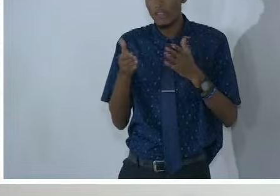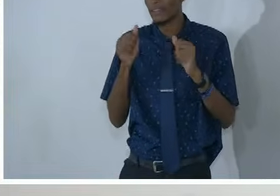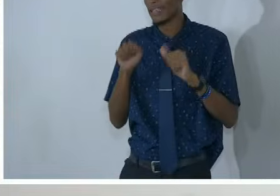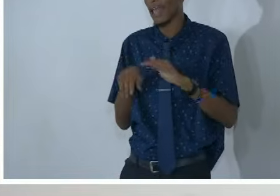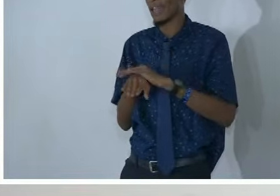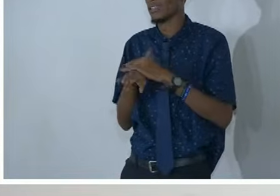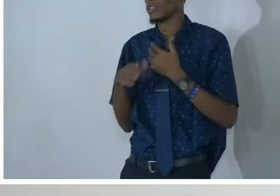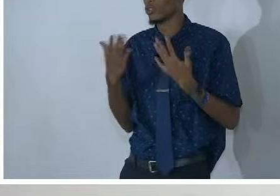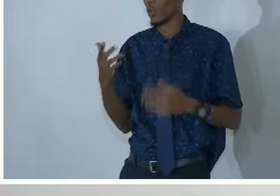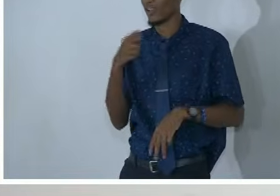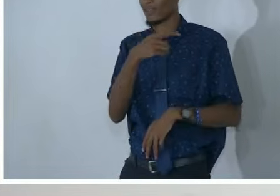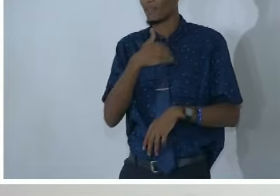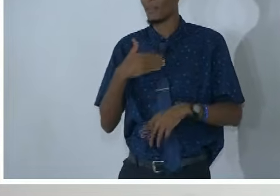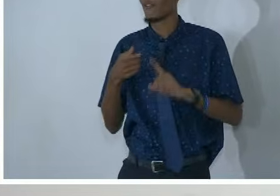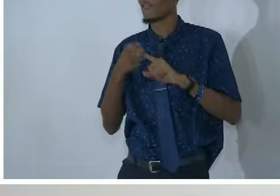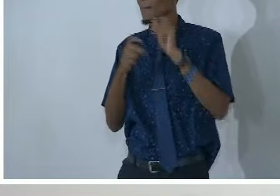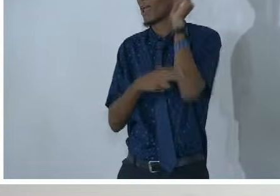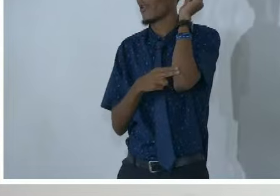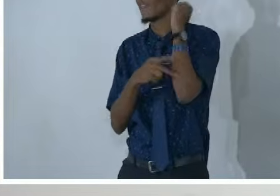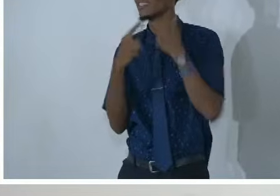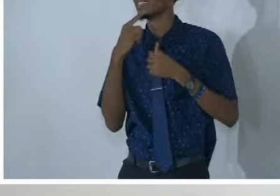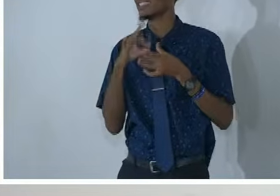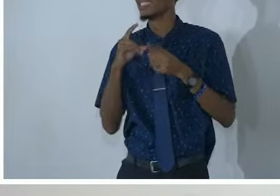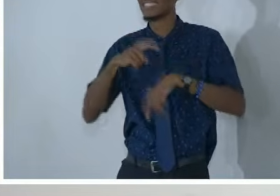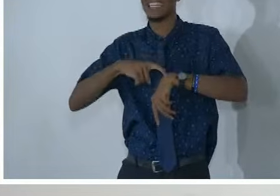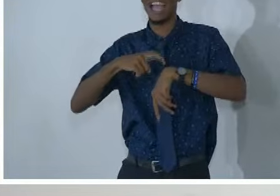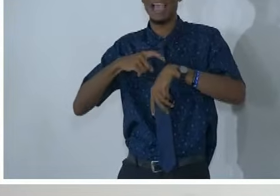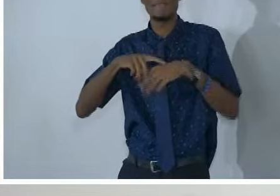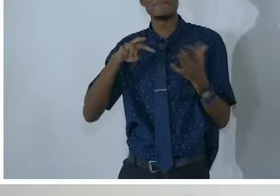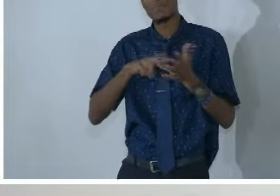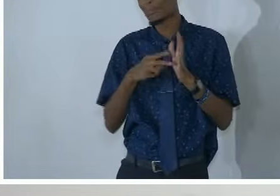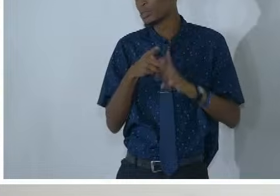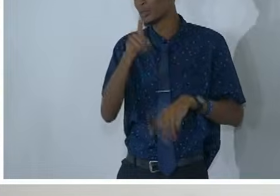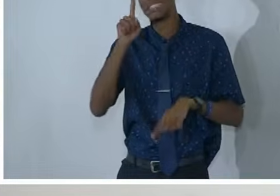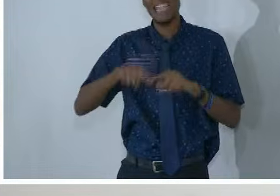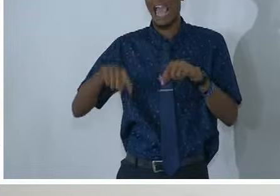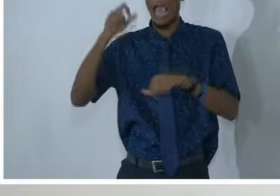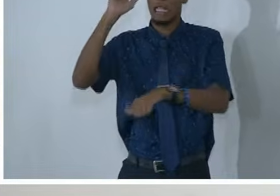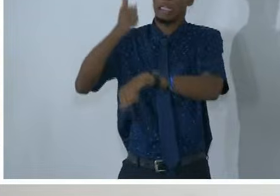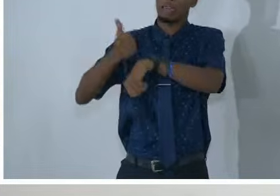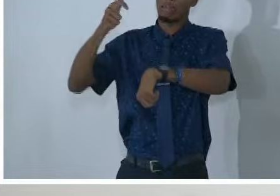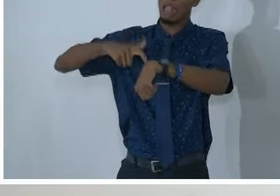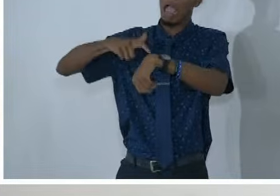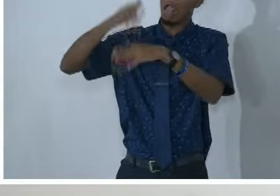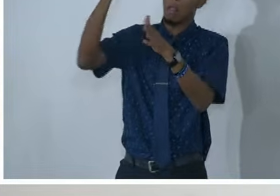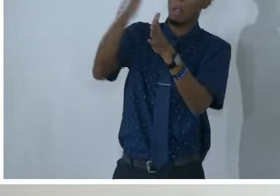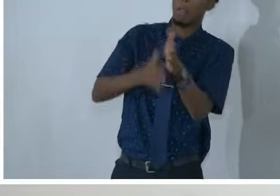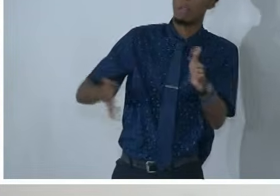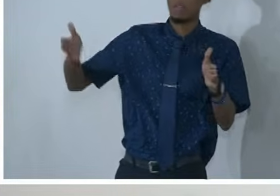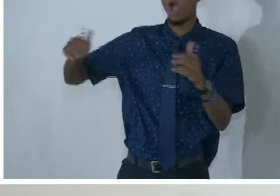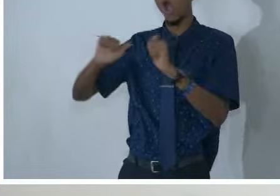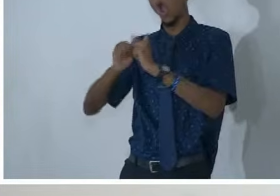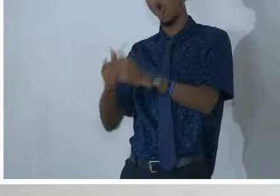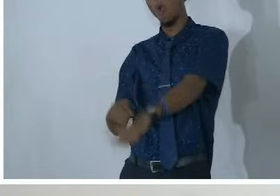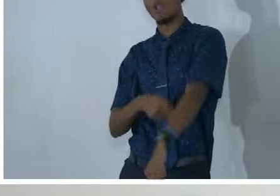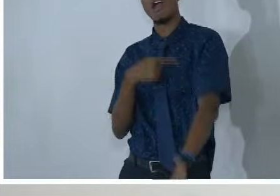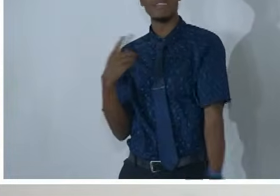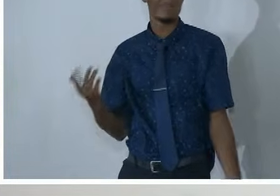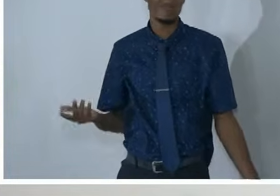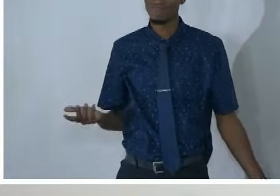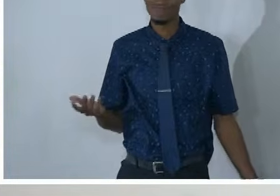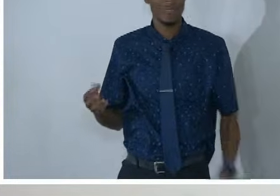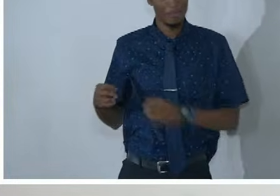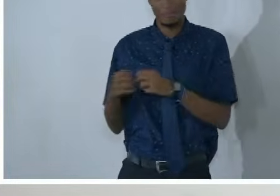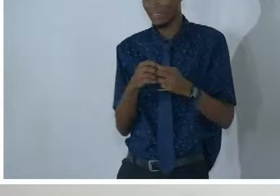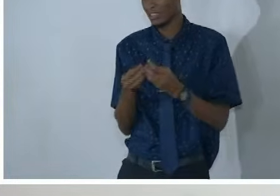from Hanover mentioned about time. Truth of the matter, you can't really set a time as to how long it should take. Most mediation now are